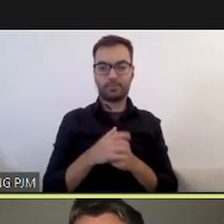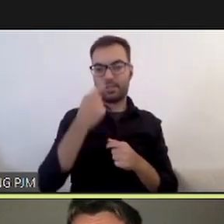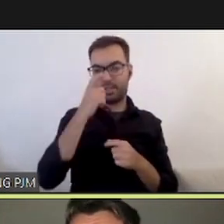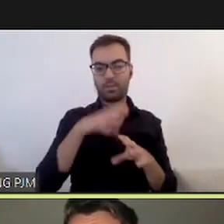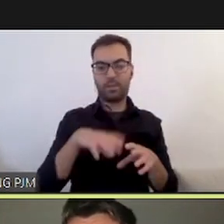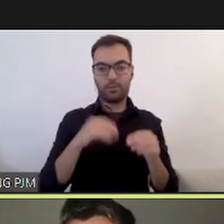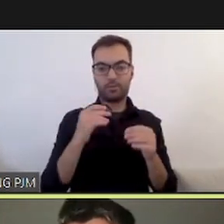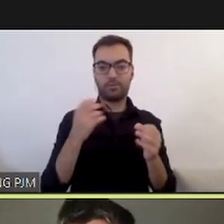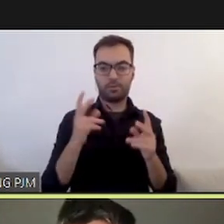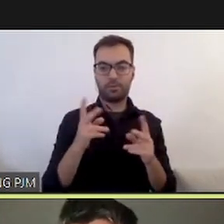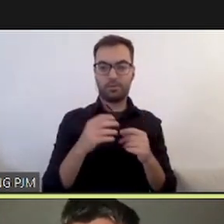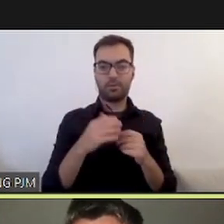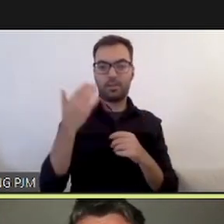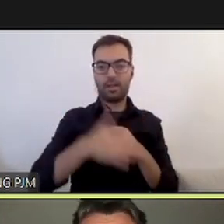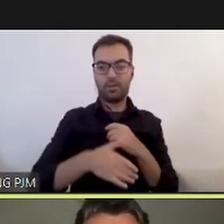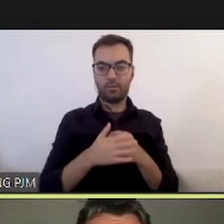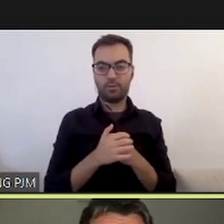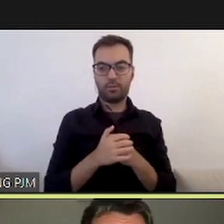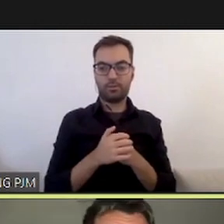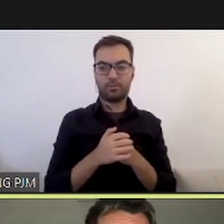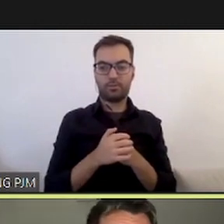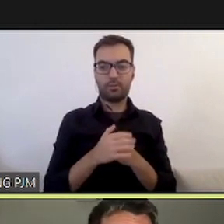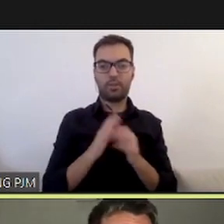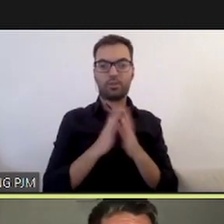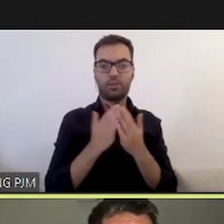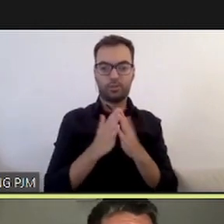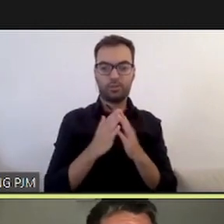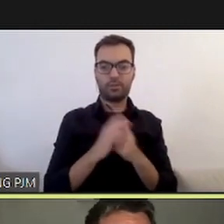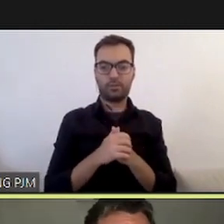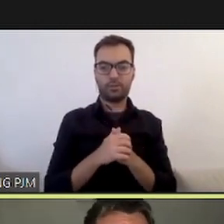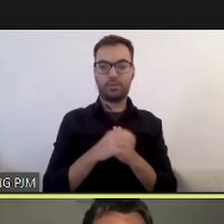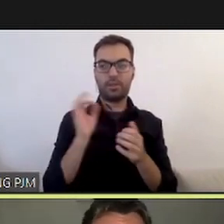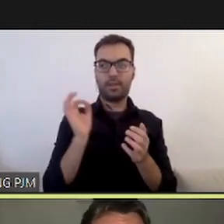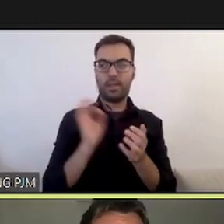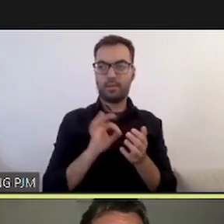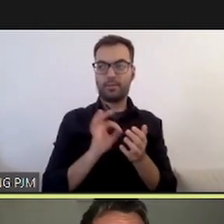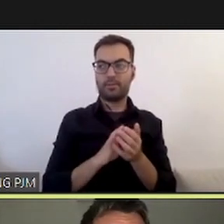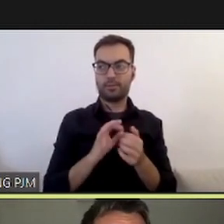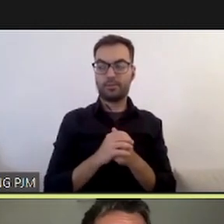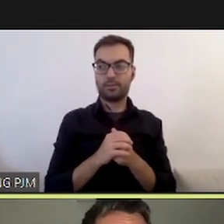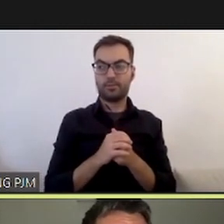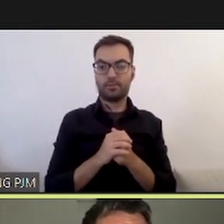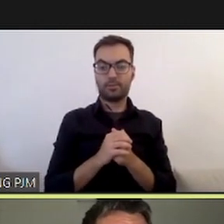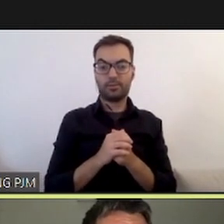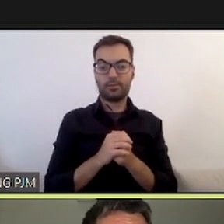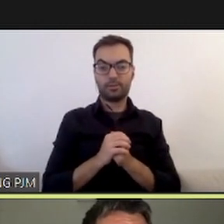beginning. And okay, in the end, books. Definitely, I would